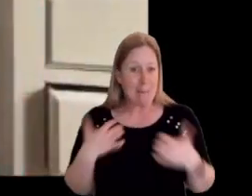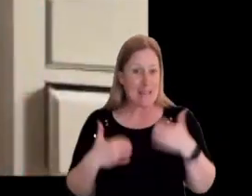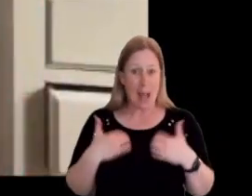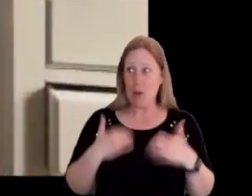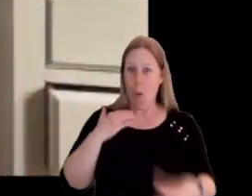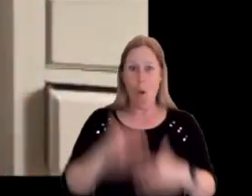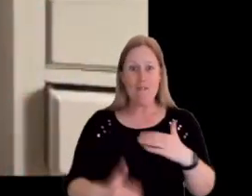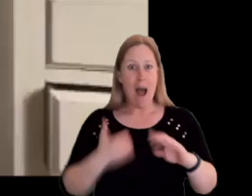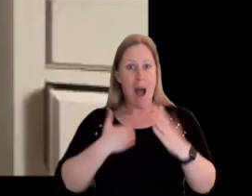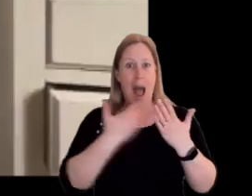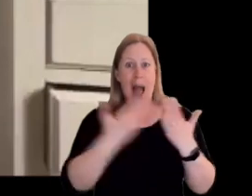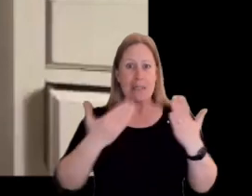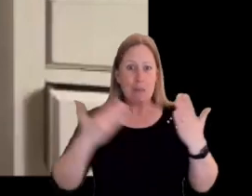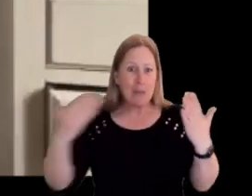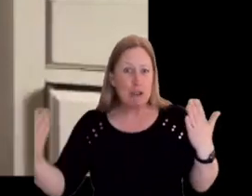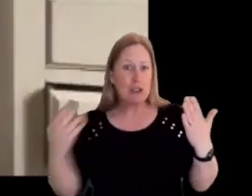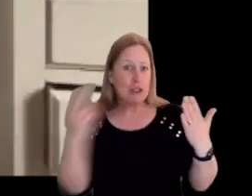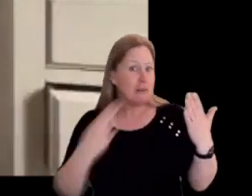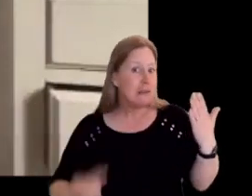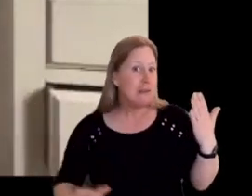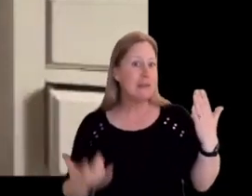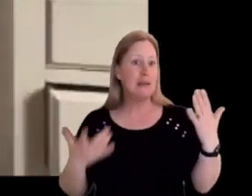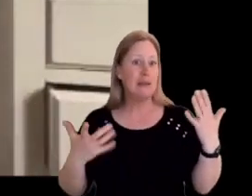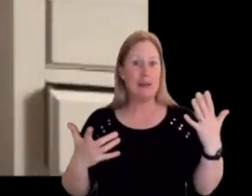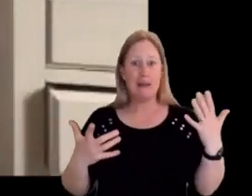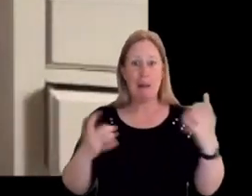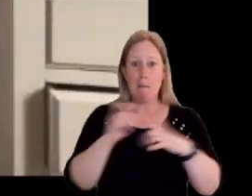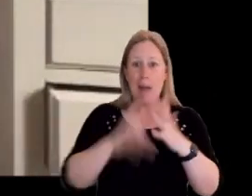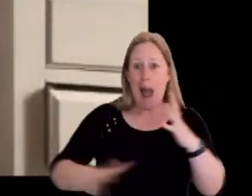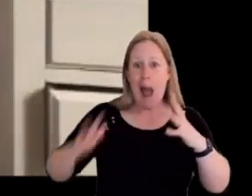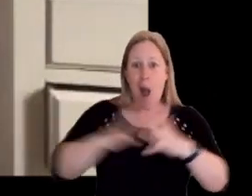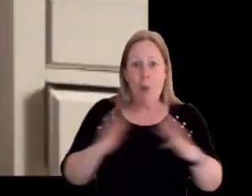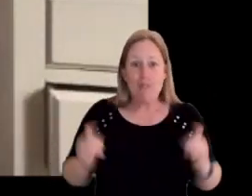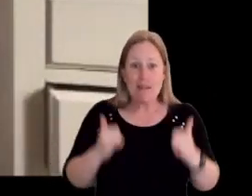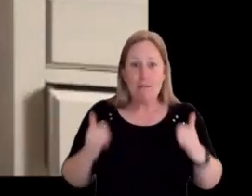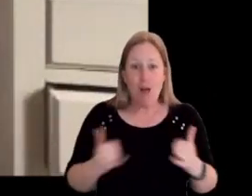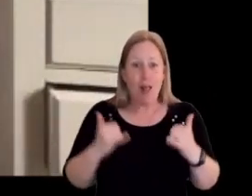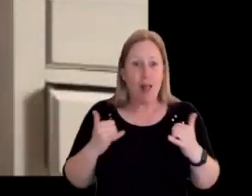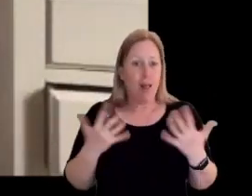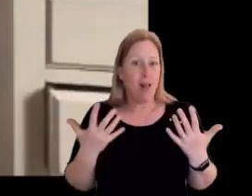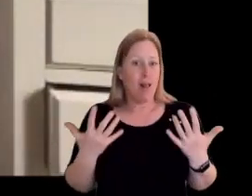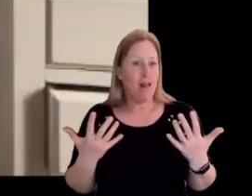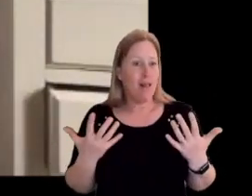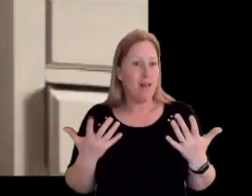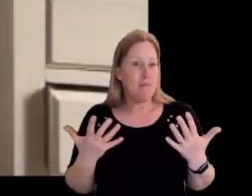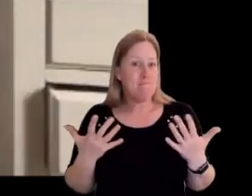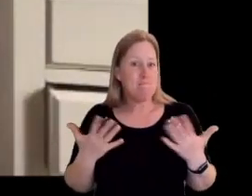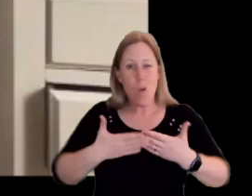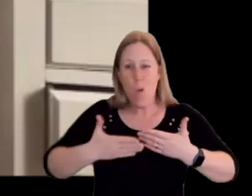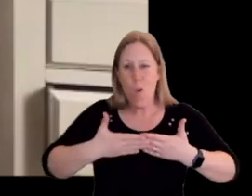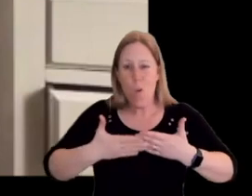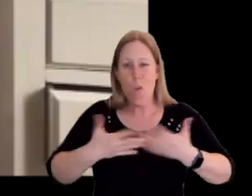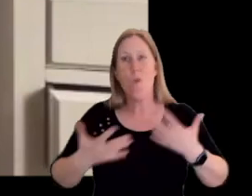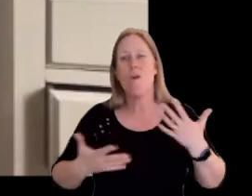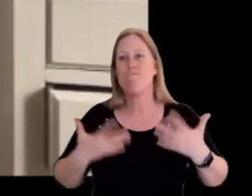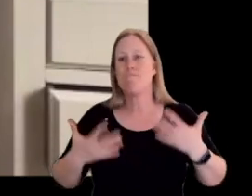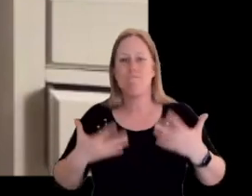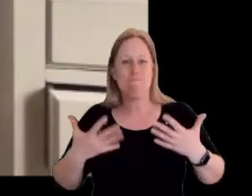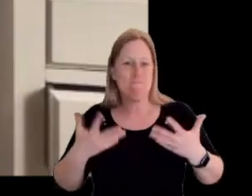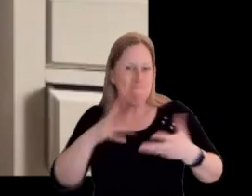excited about the exhibition that we're putting together and the POW Festival and bringing more